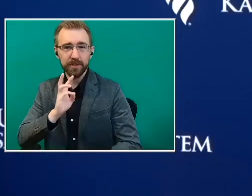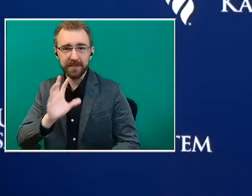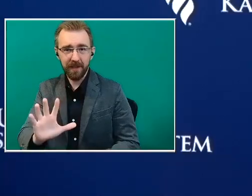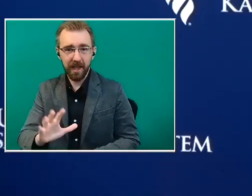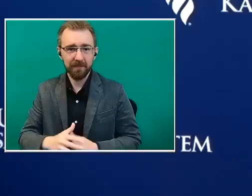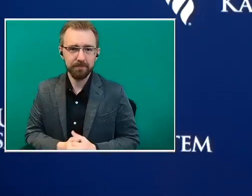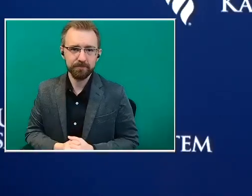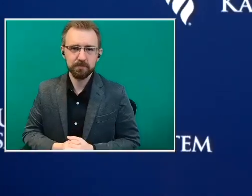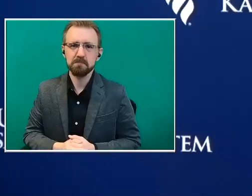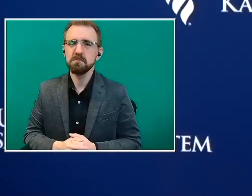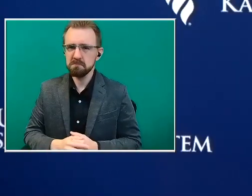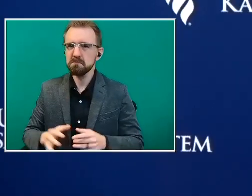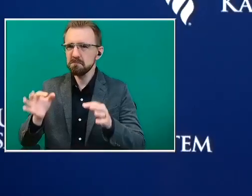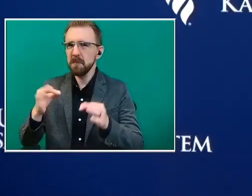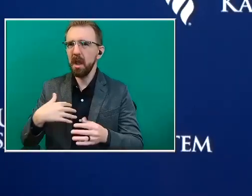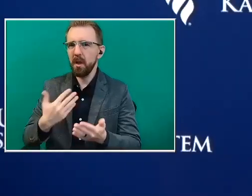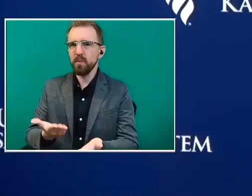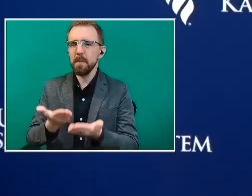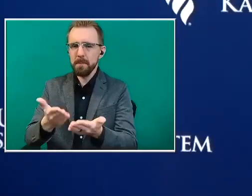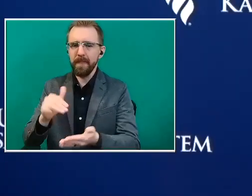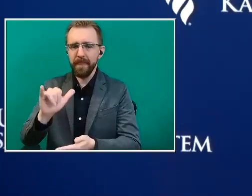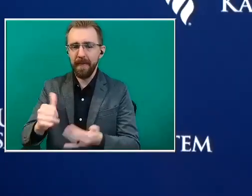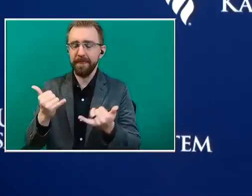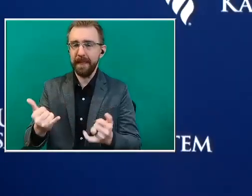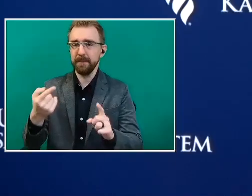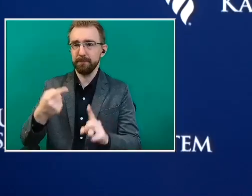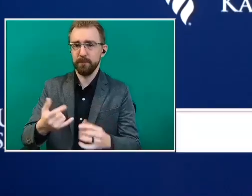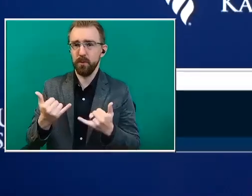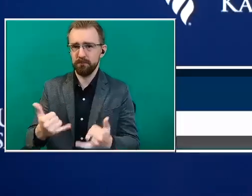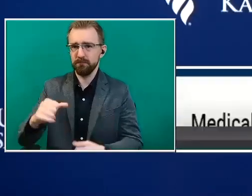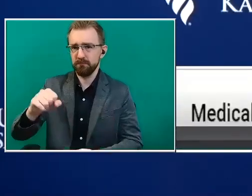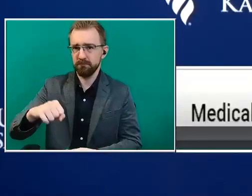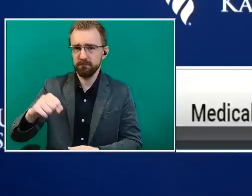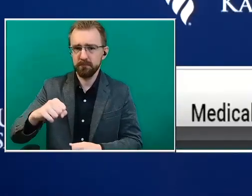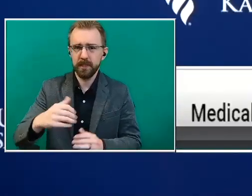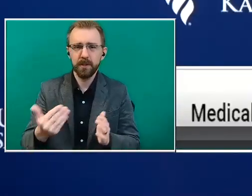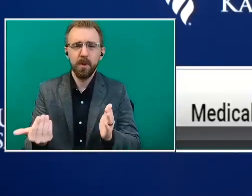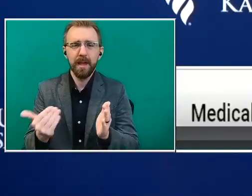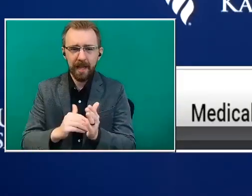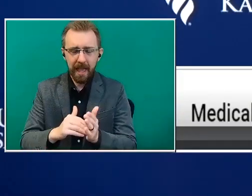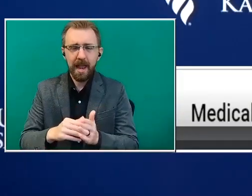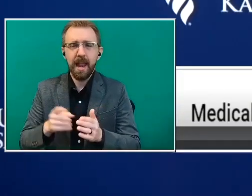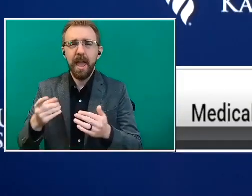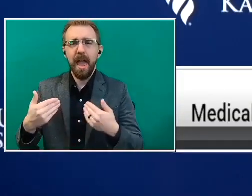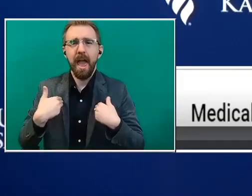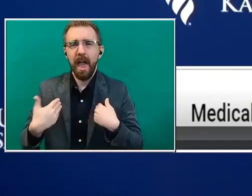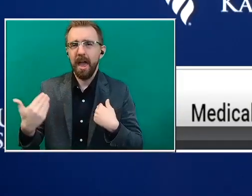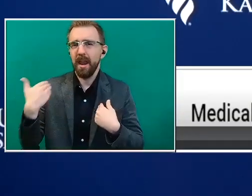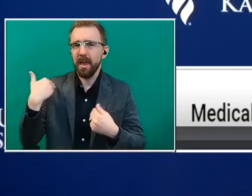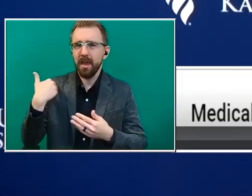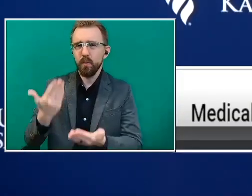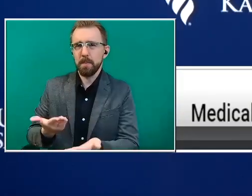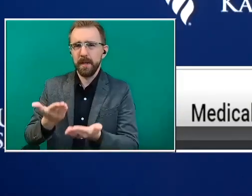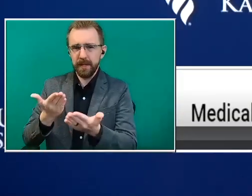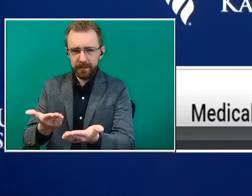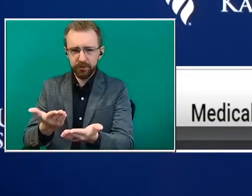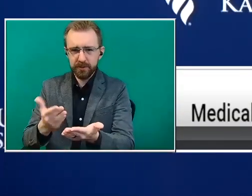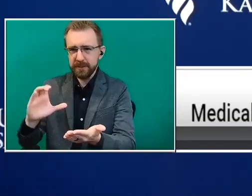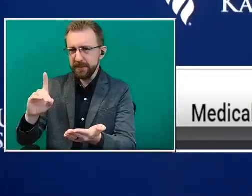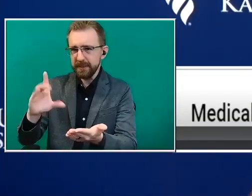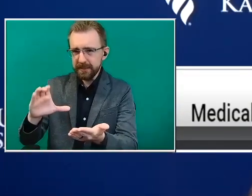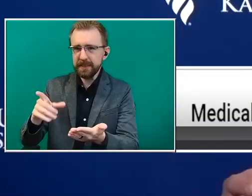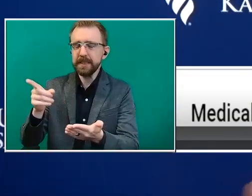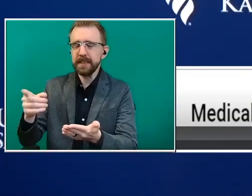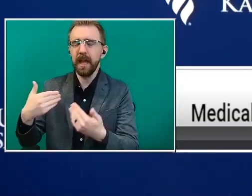certainly recommend that at this point in time, yeah. Again, they have had previous recommendations, the CDC and ACIP have had previous recommendations